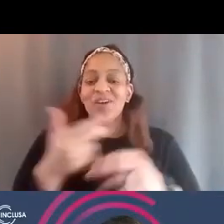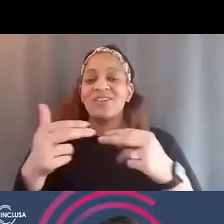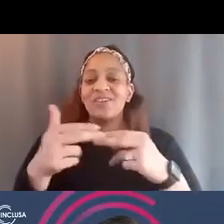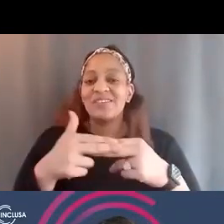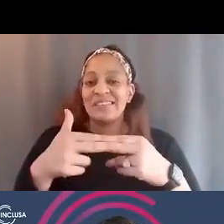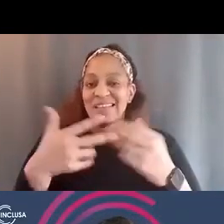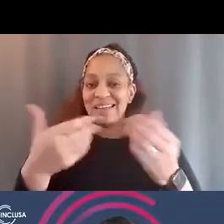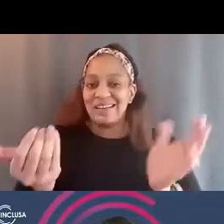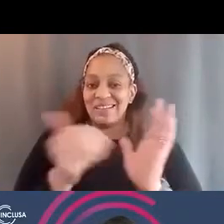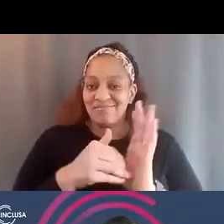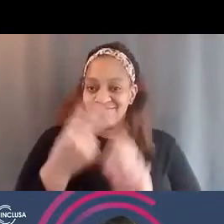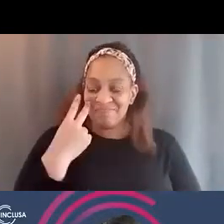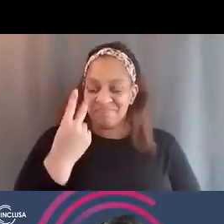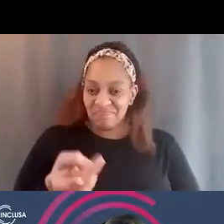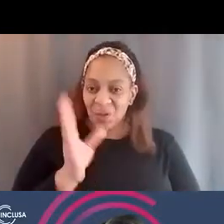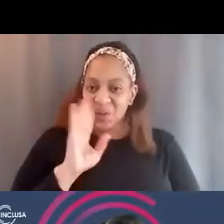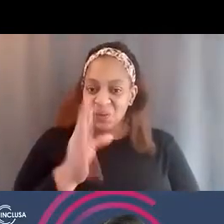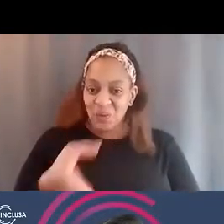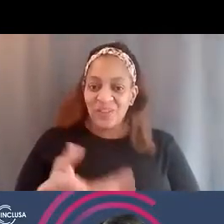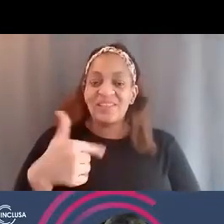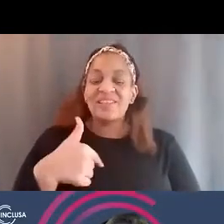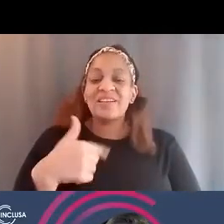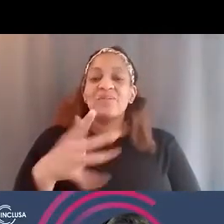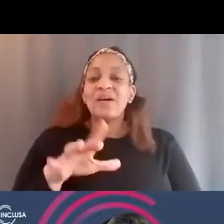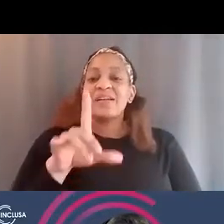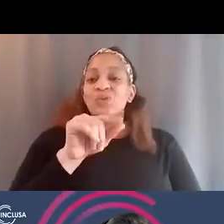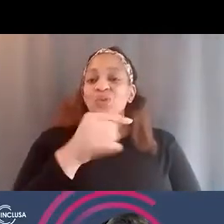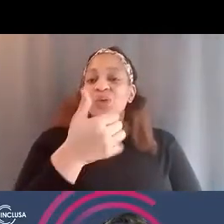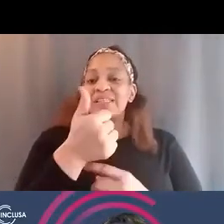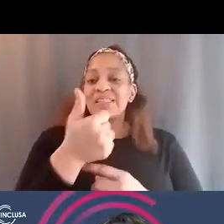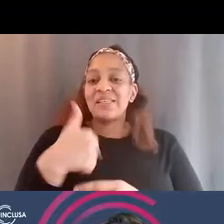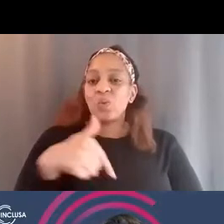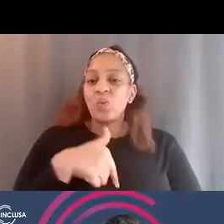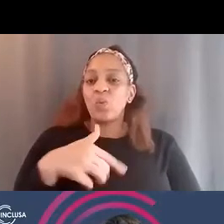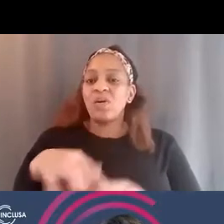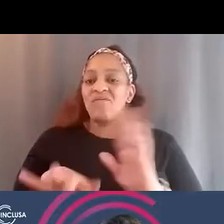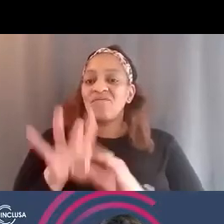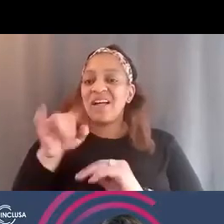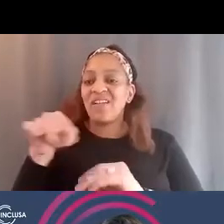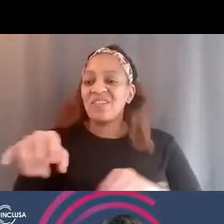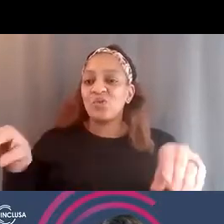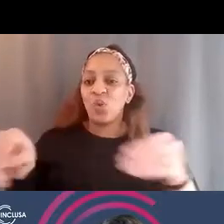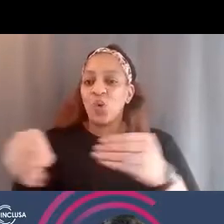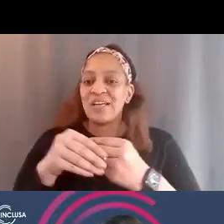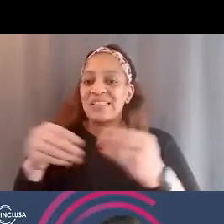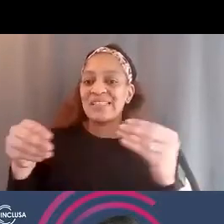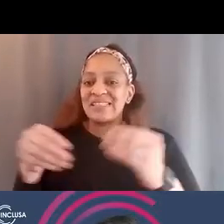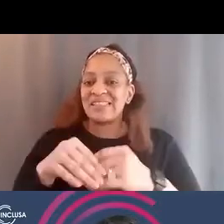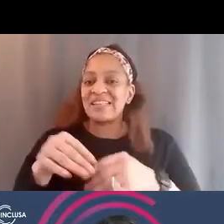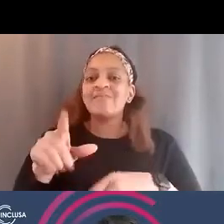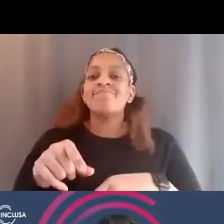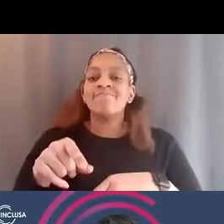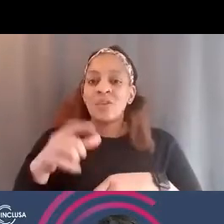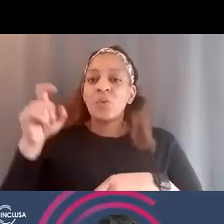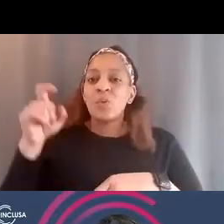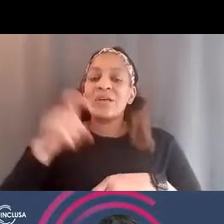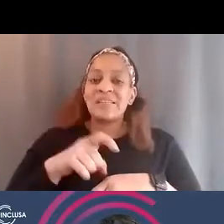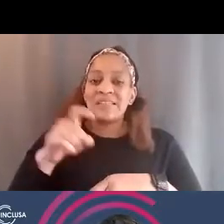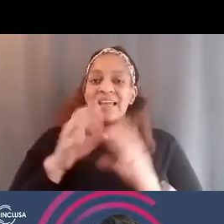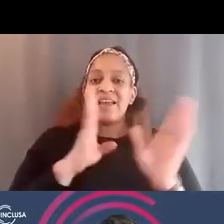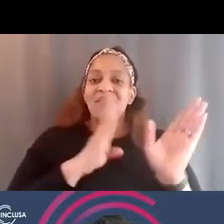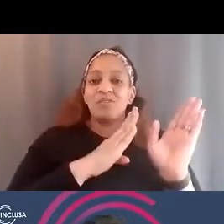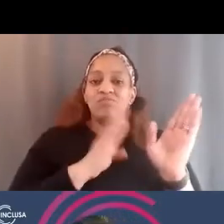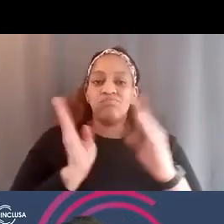about 2010, we found ourselves as an organization in this exact need for paradigm shift.